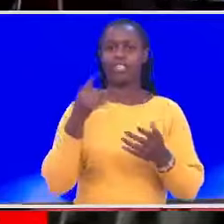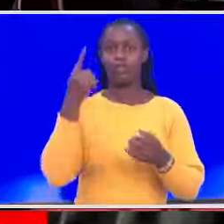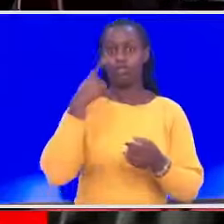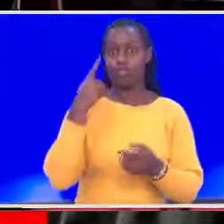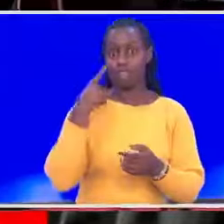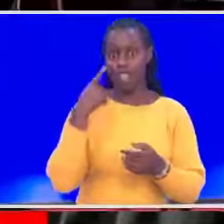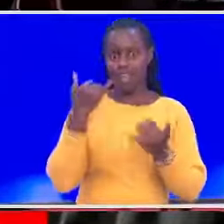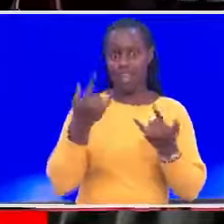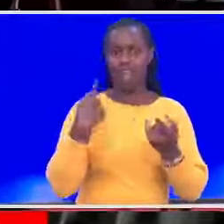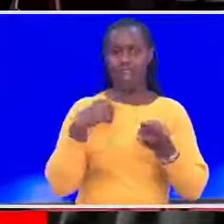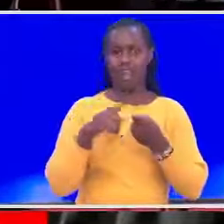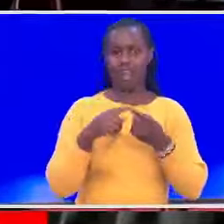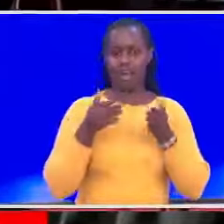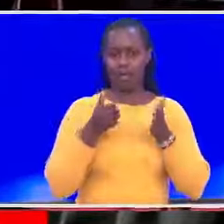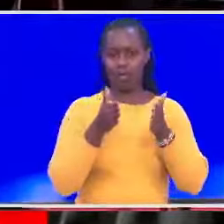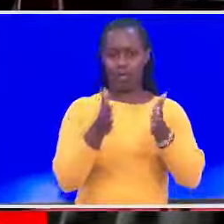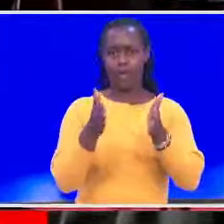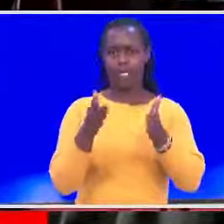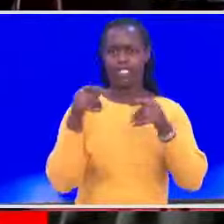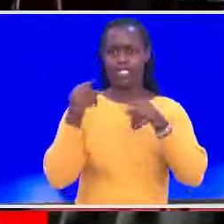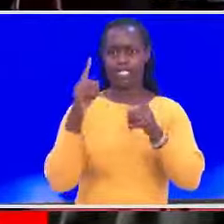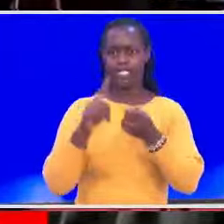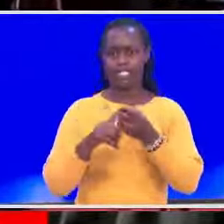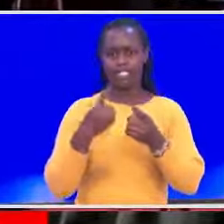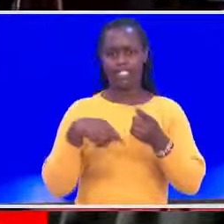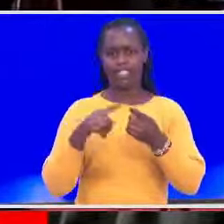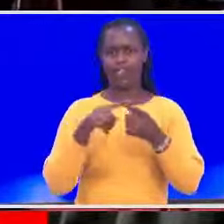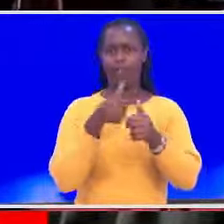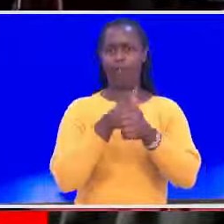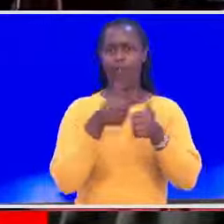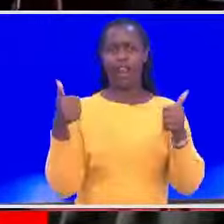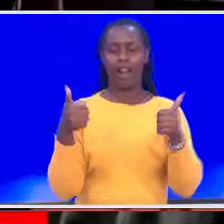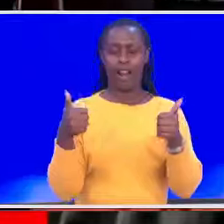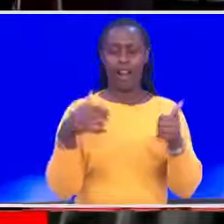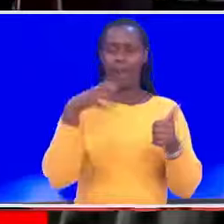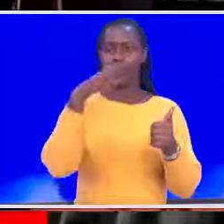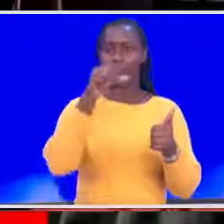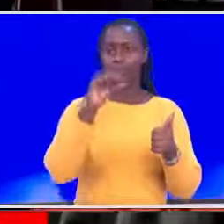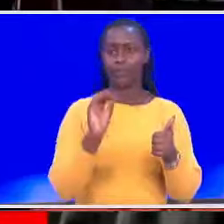vizuri, awaja finya finya toshe vizuri. And so,